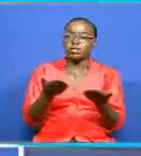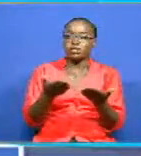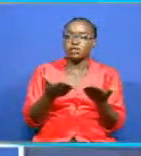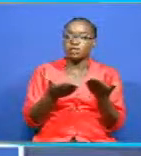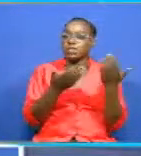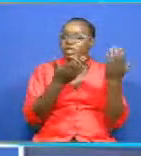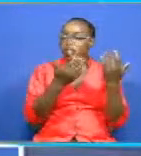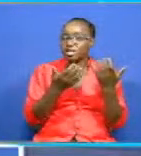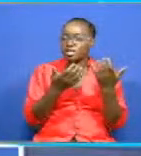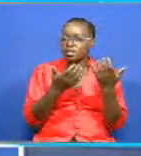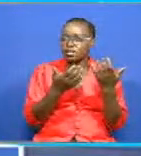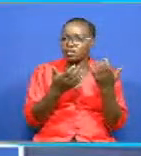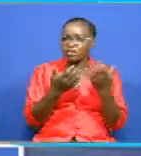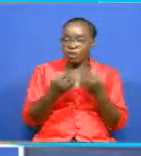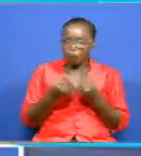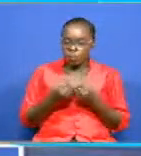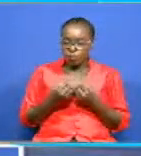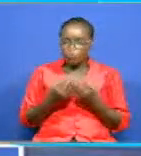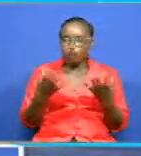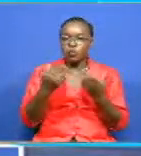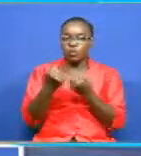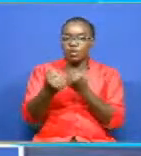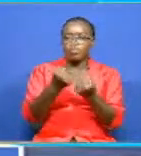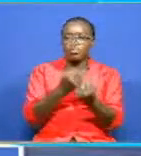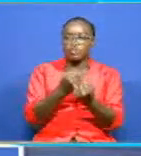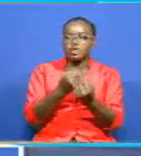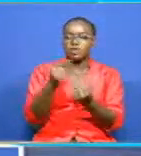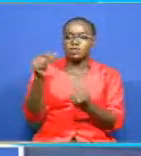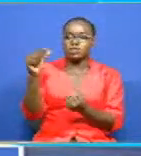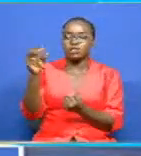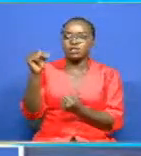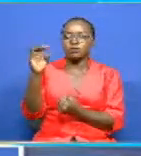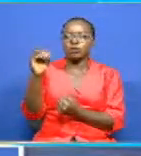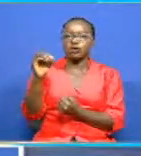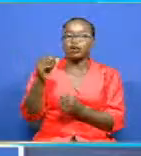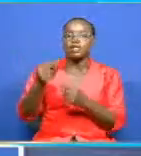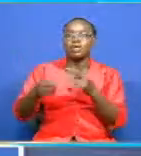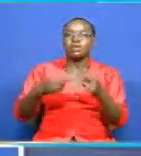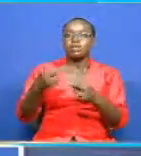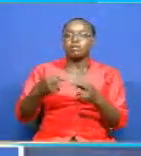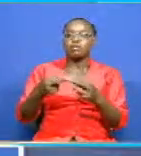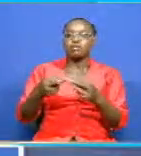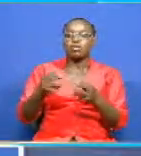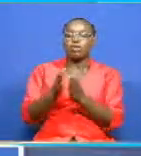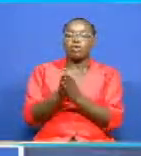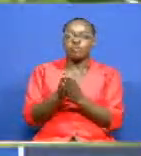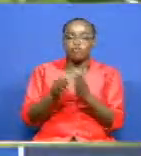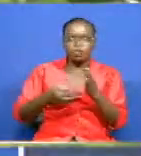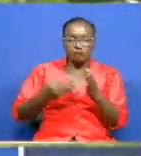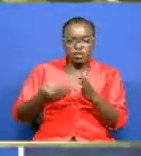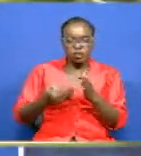bumper harvest from the GMO cotton crop, are calling for a revival of the collapsed granaries.